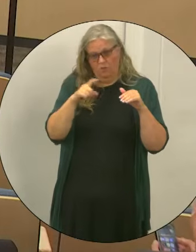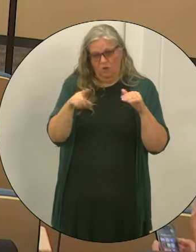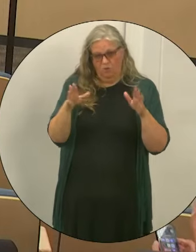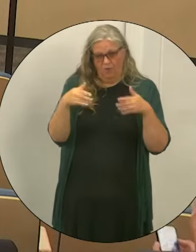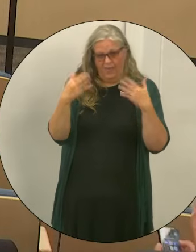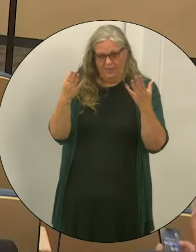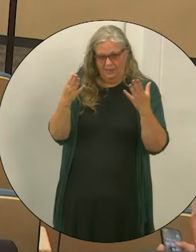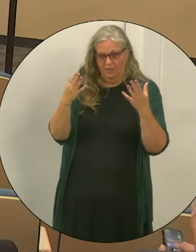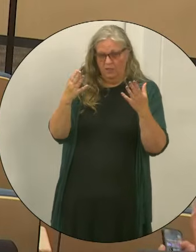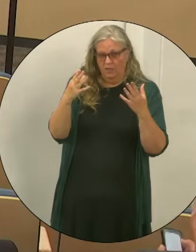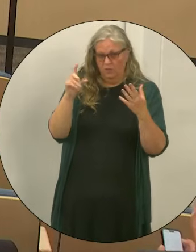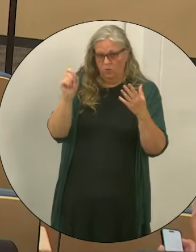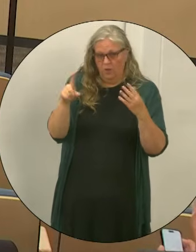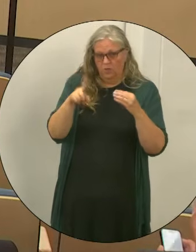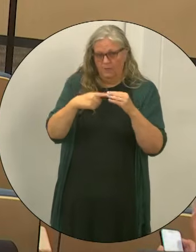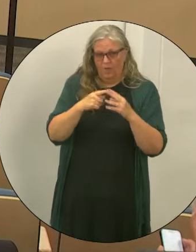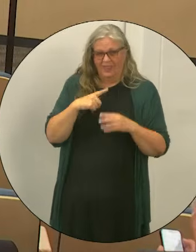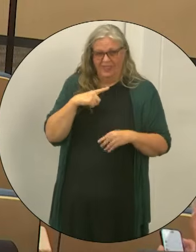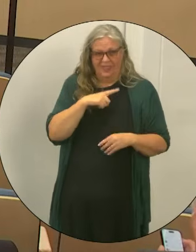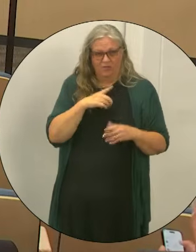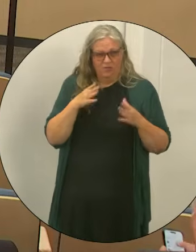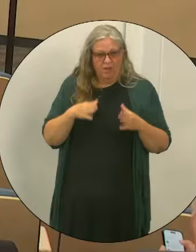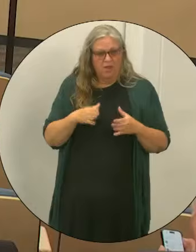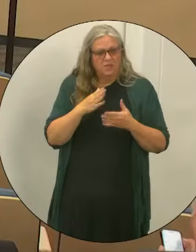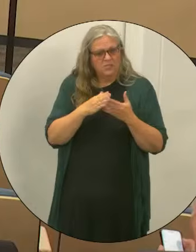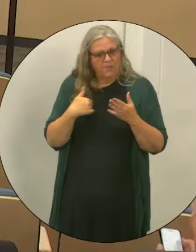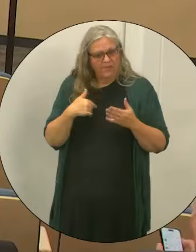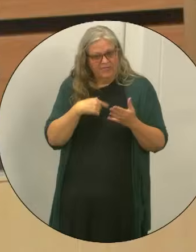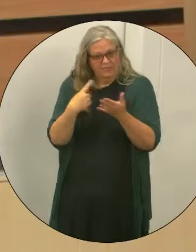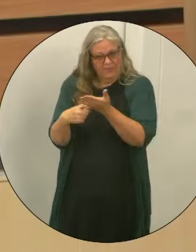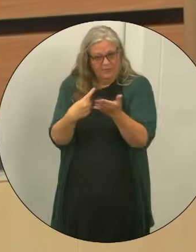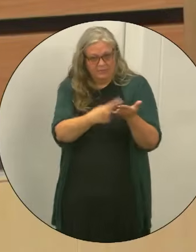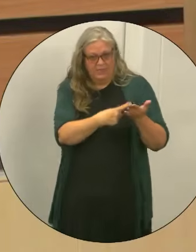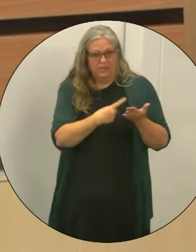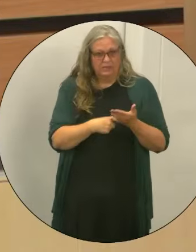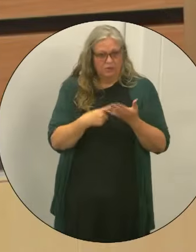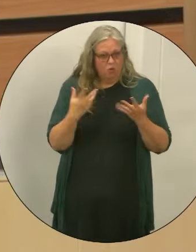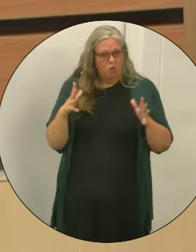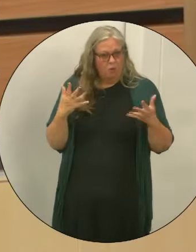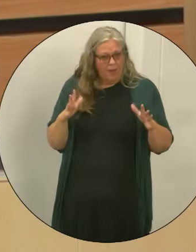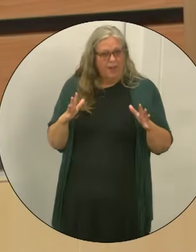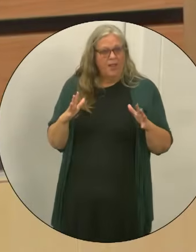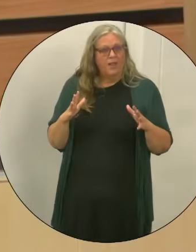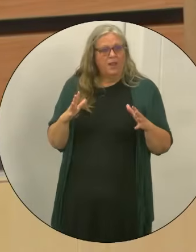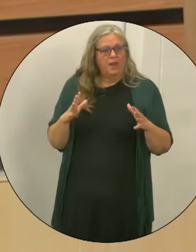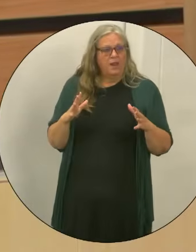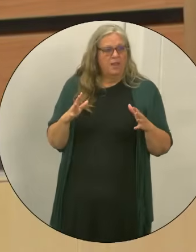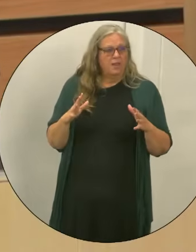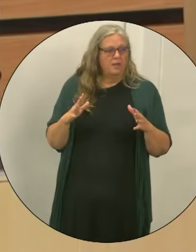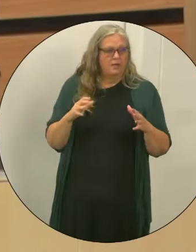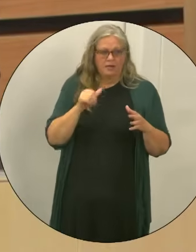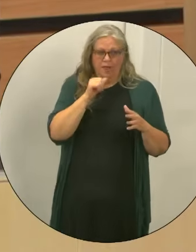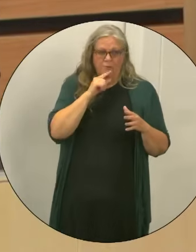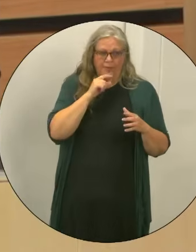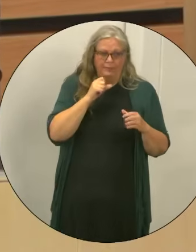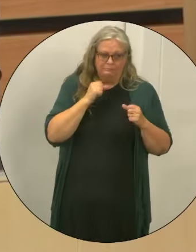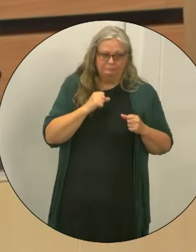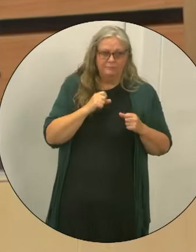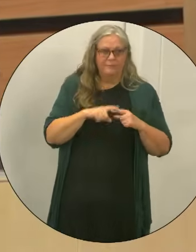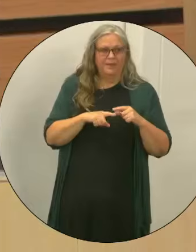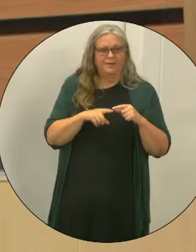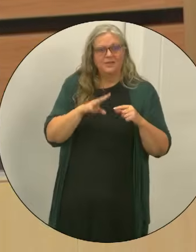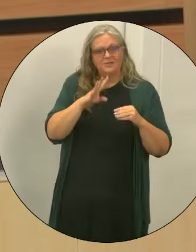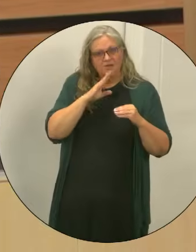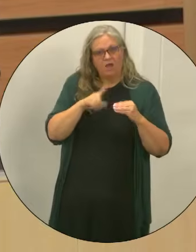legislators. Because I think some of us have been having conversations already and kind of, not too assertive, but talking to them about what